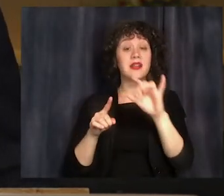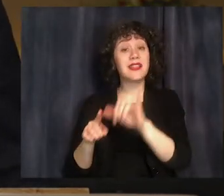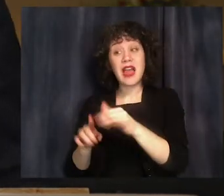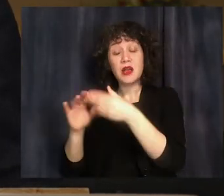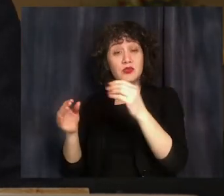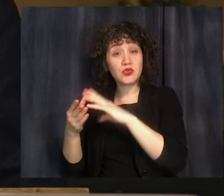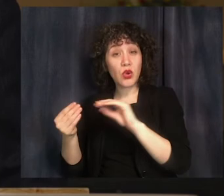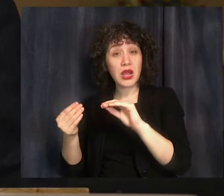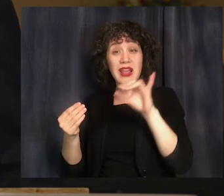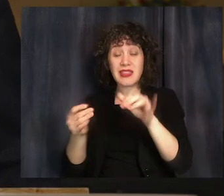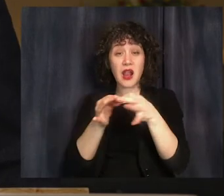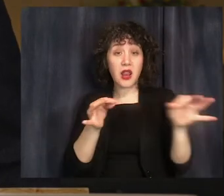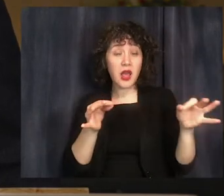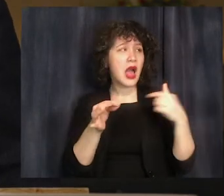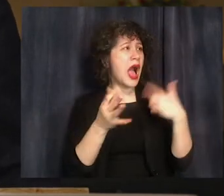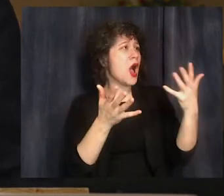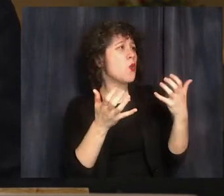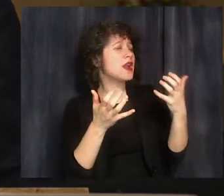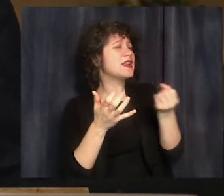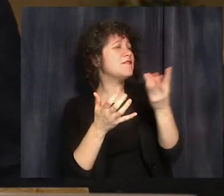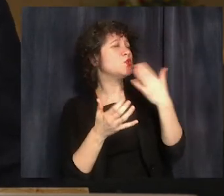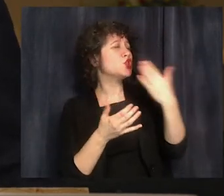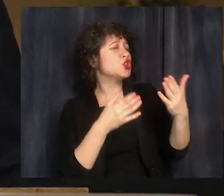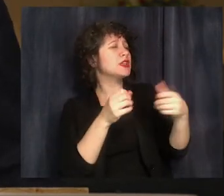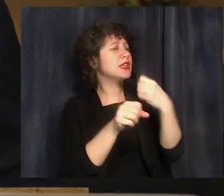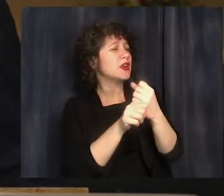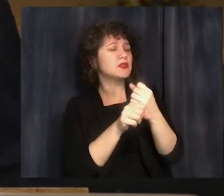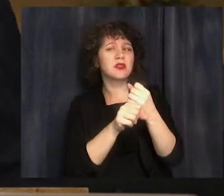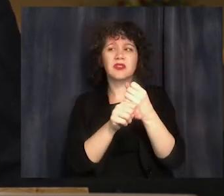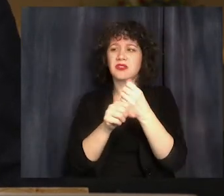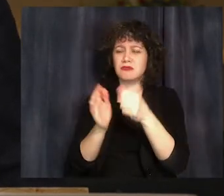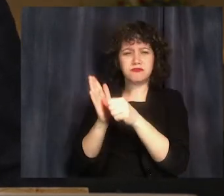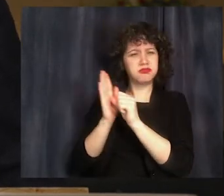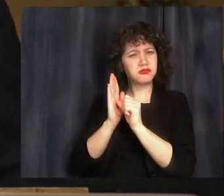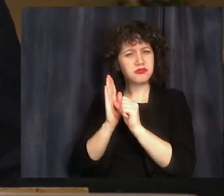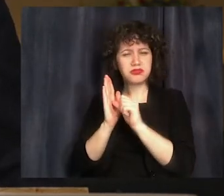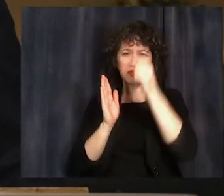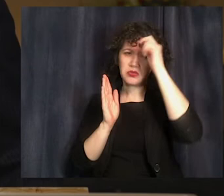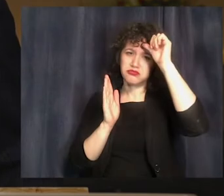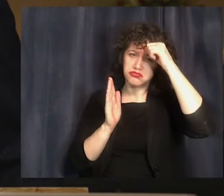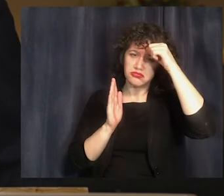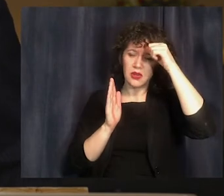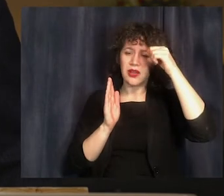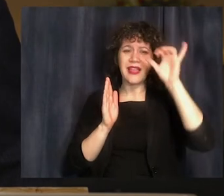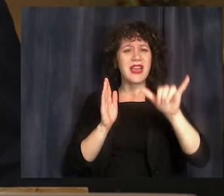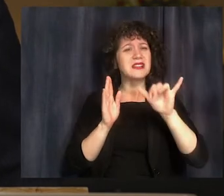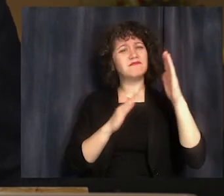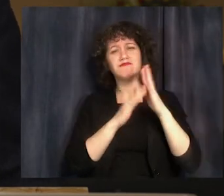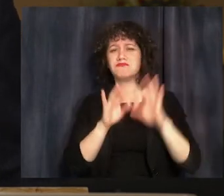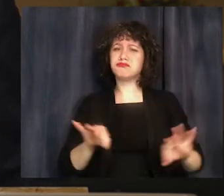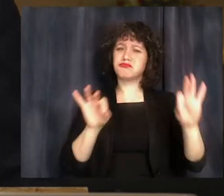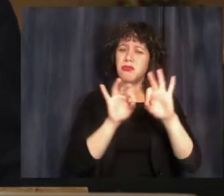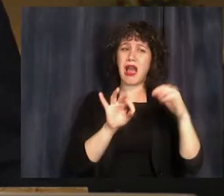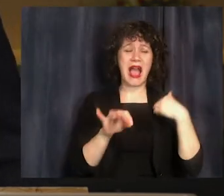that line of wanting a few good years, is one of the handful of stories I have ever heard that holds some of the most significance of anything I have